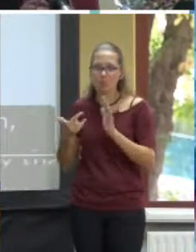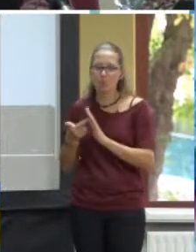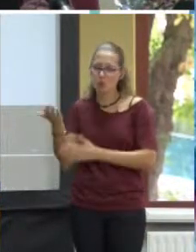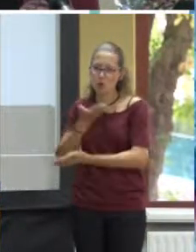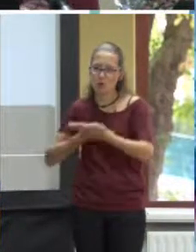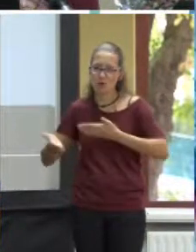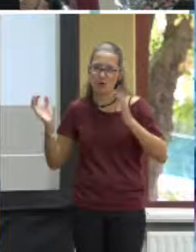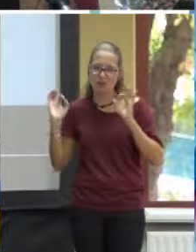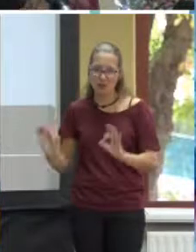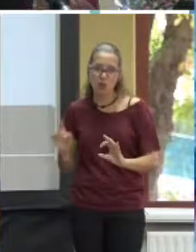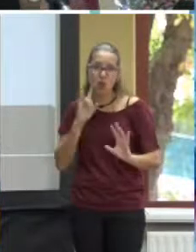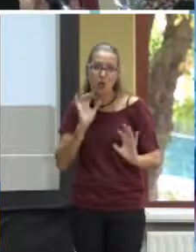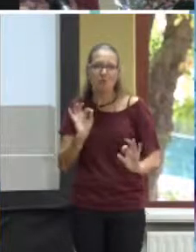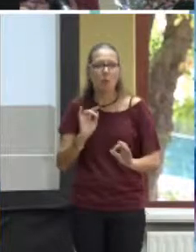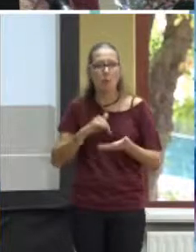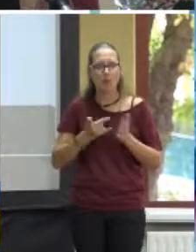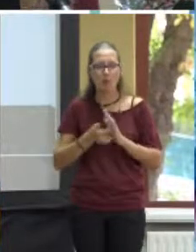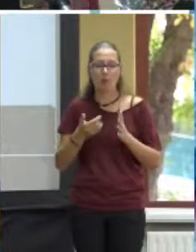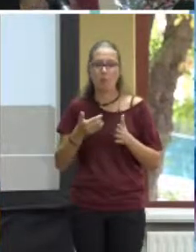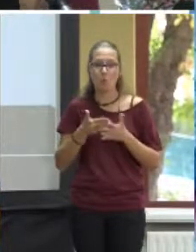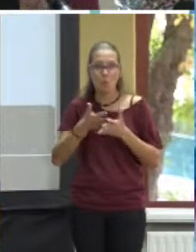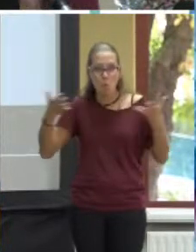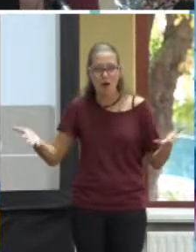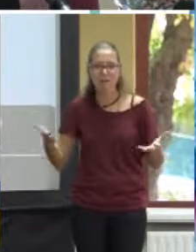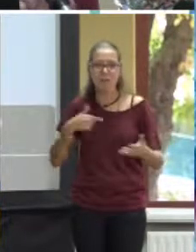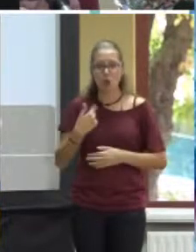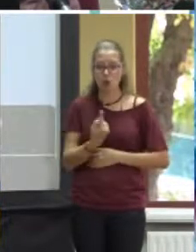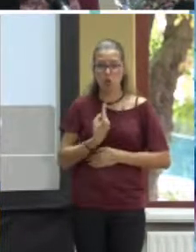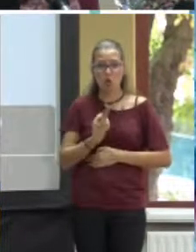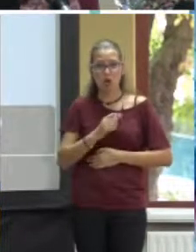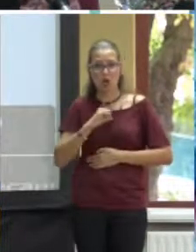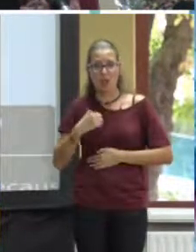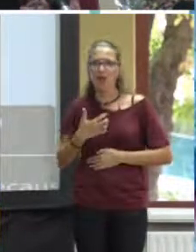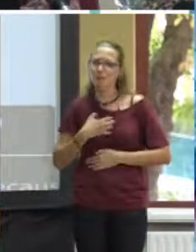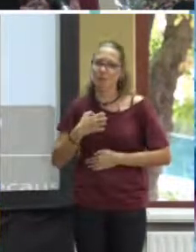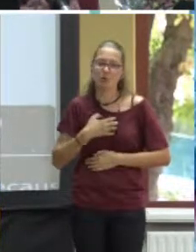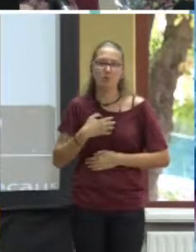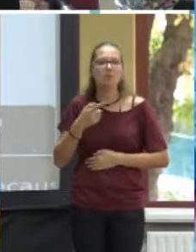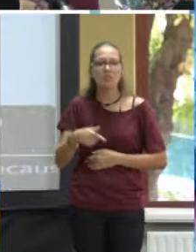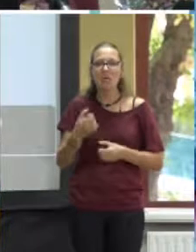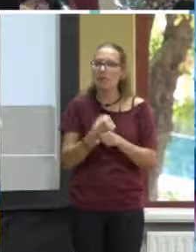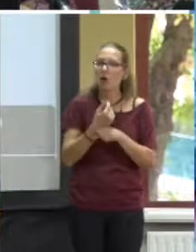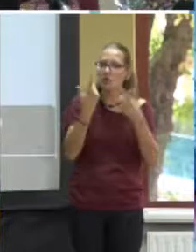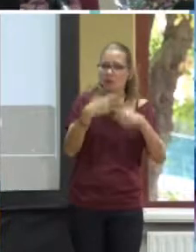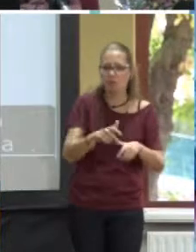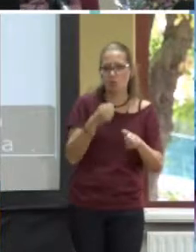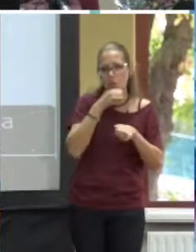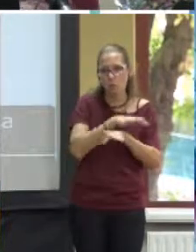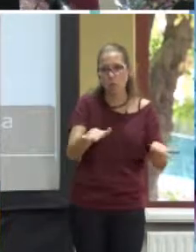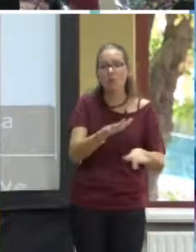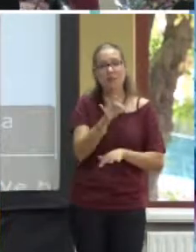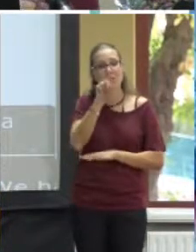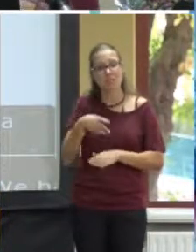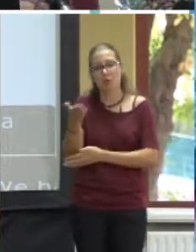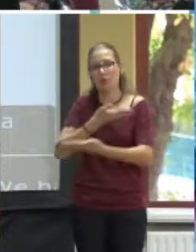of collaboration, because such a project cannot be done on our own. We've had the dissemination department. We've collaborated with the